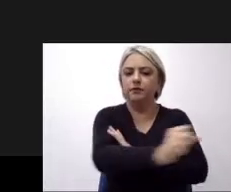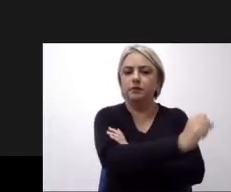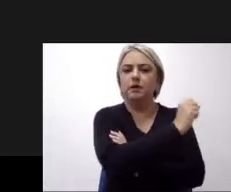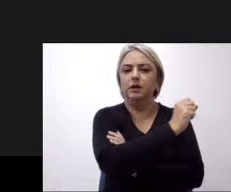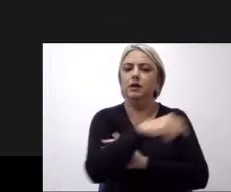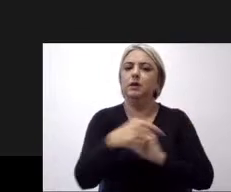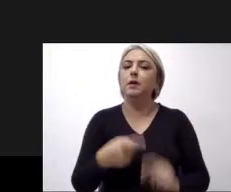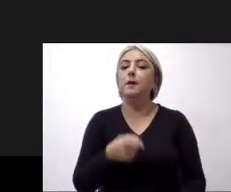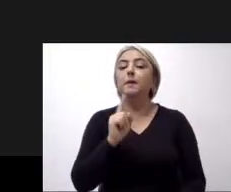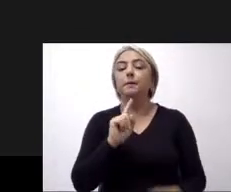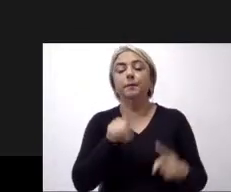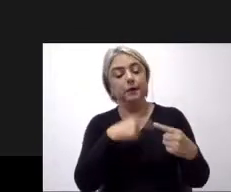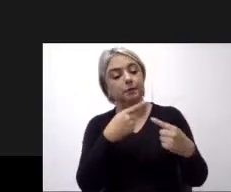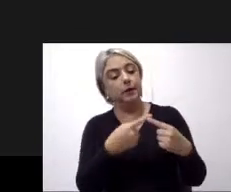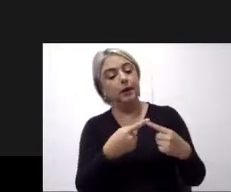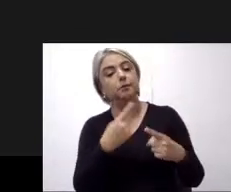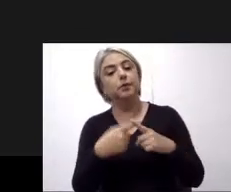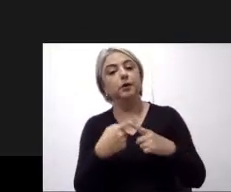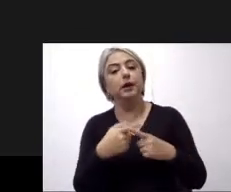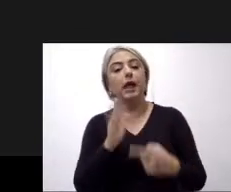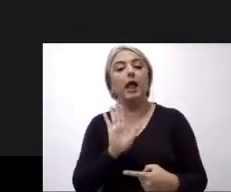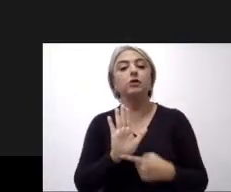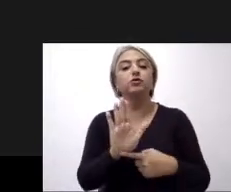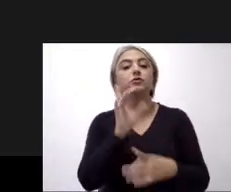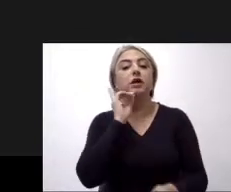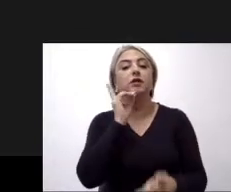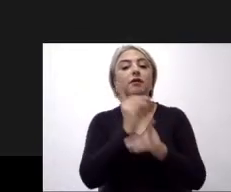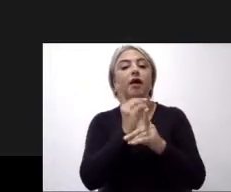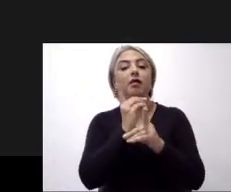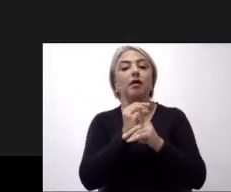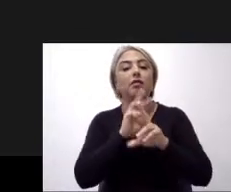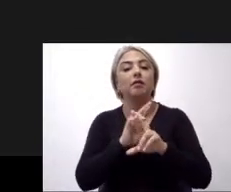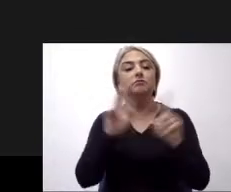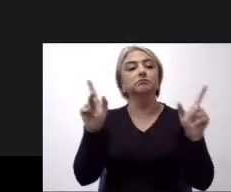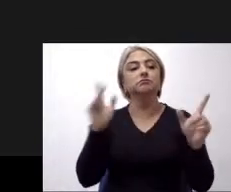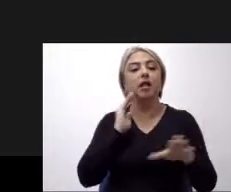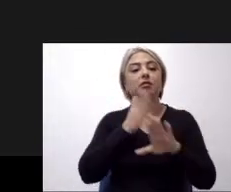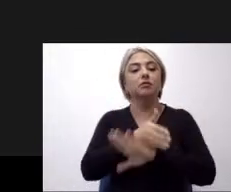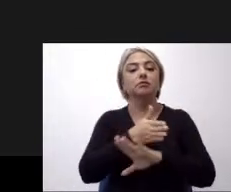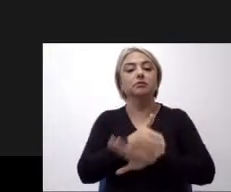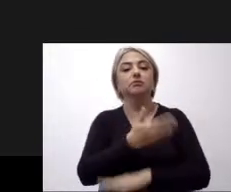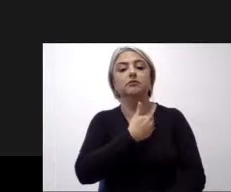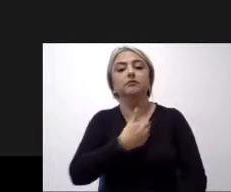helps to identify the ambiguity of state intervention in the field of equality.